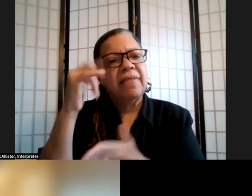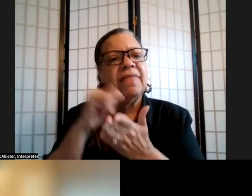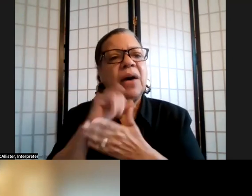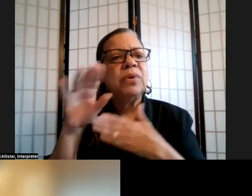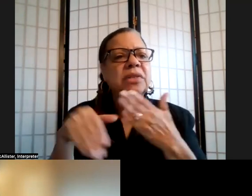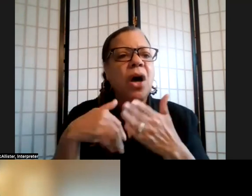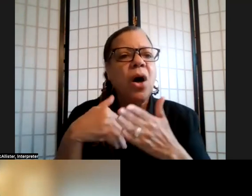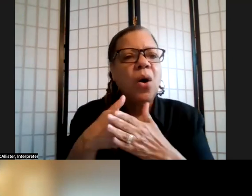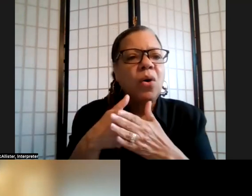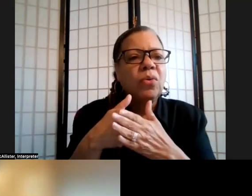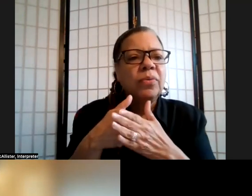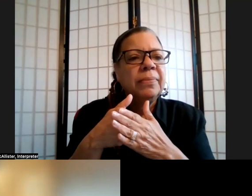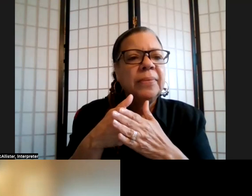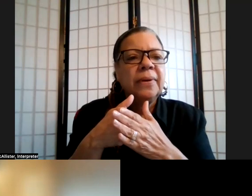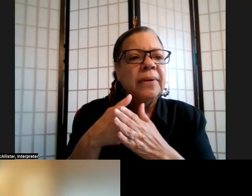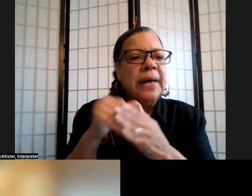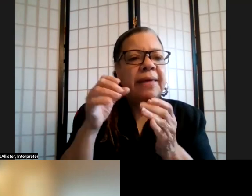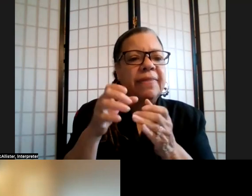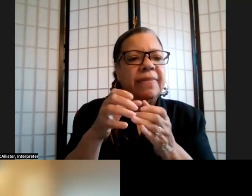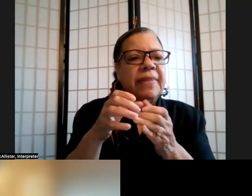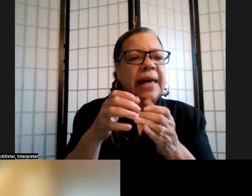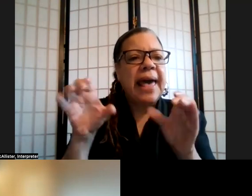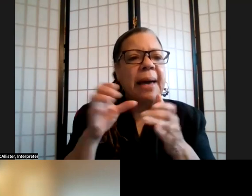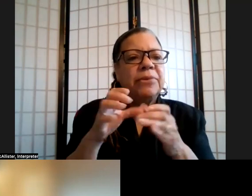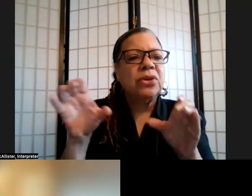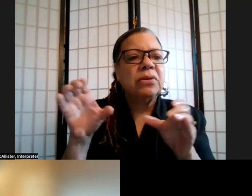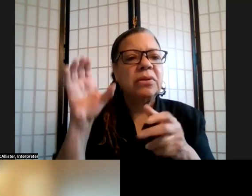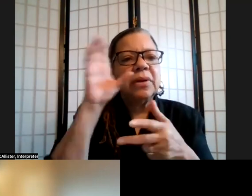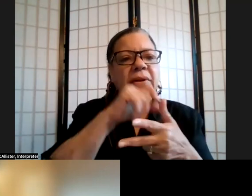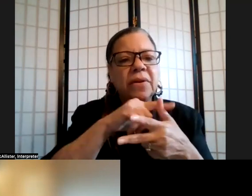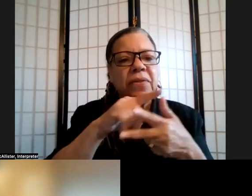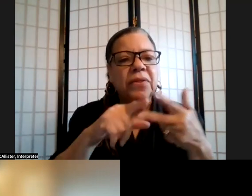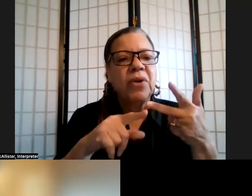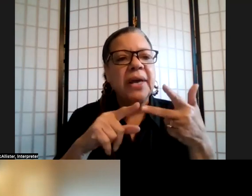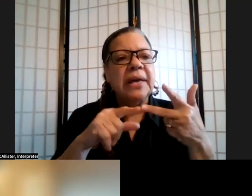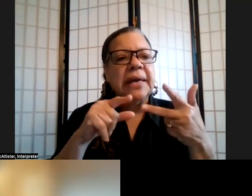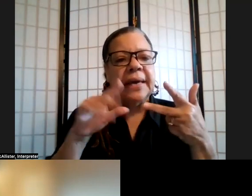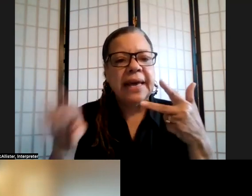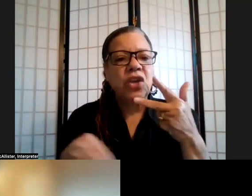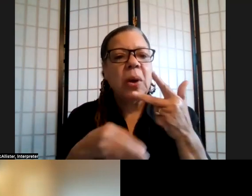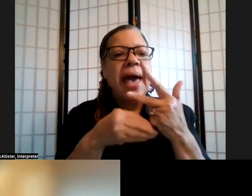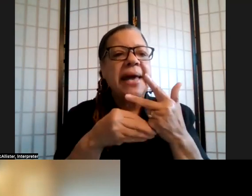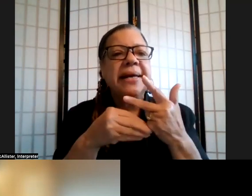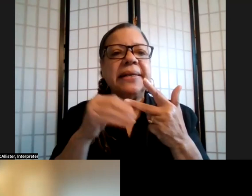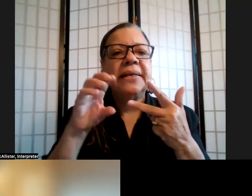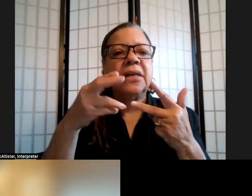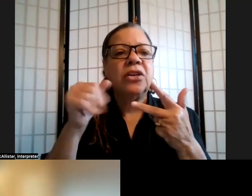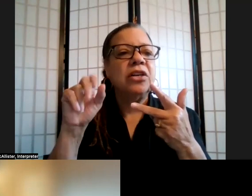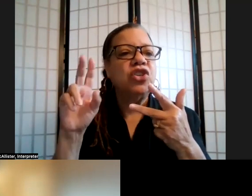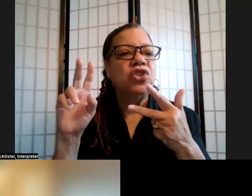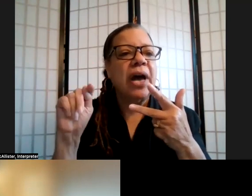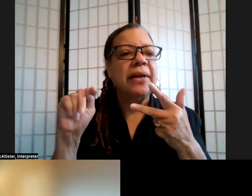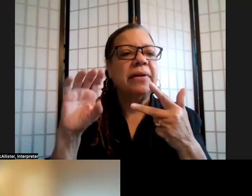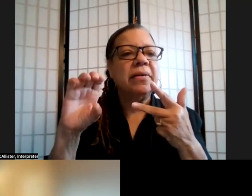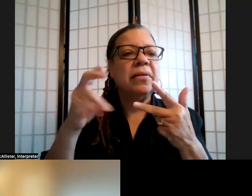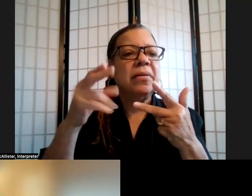and the captions didn't pick up the response on the three listening devices. Can someone please add it to the chat? So one